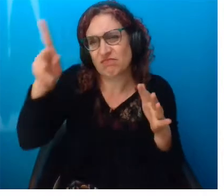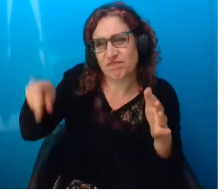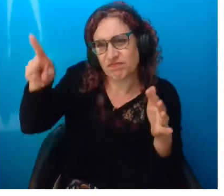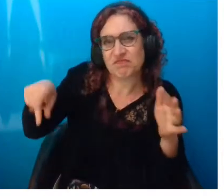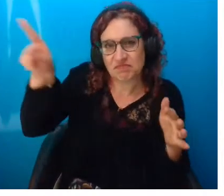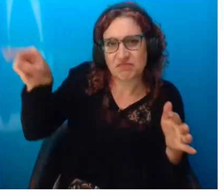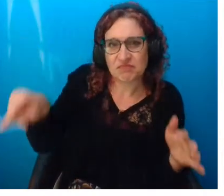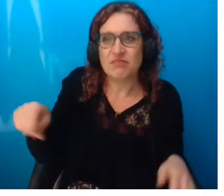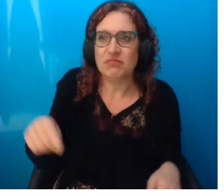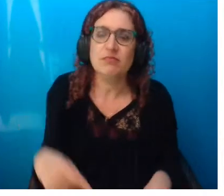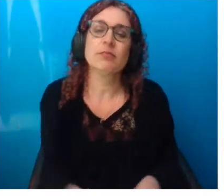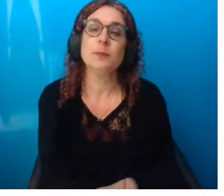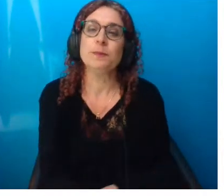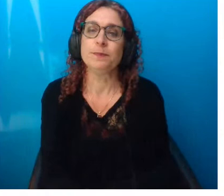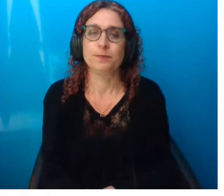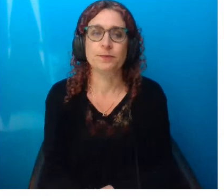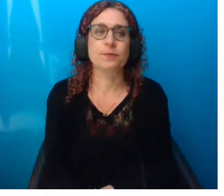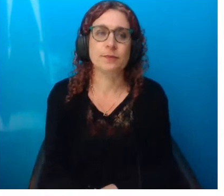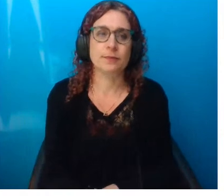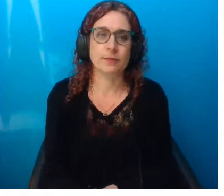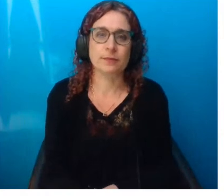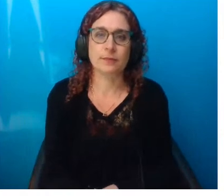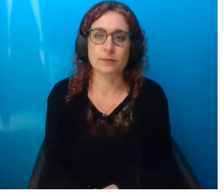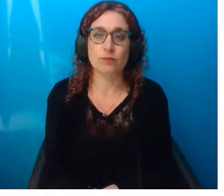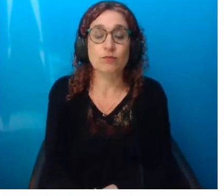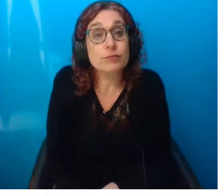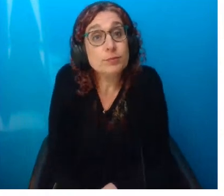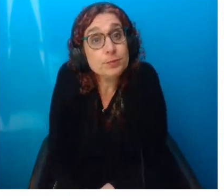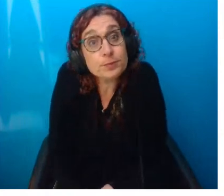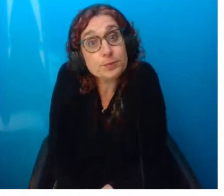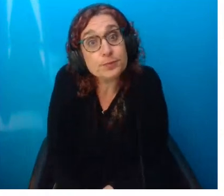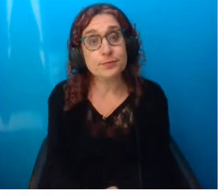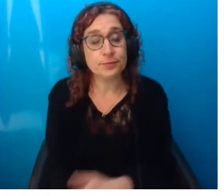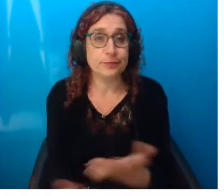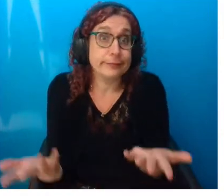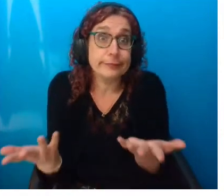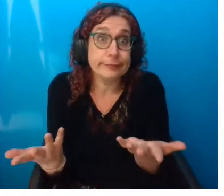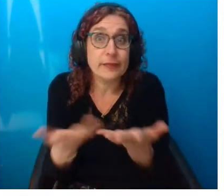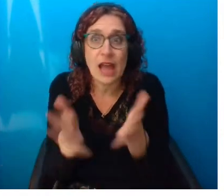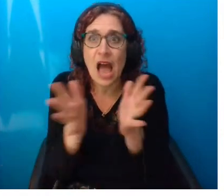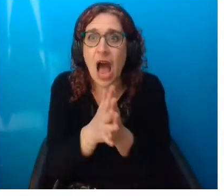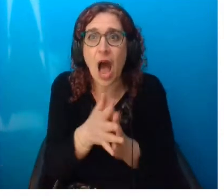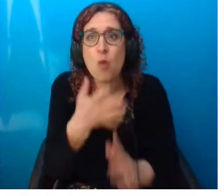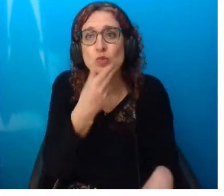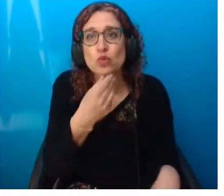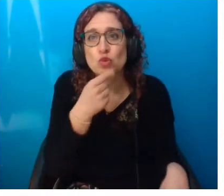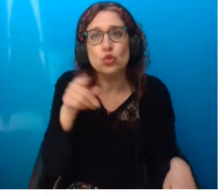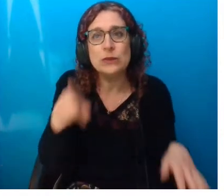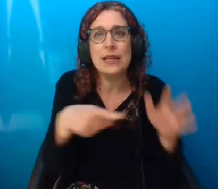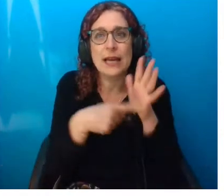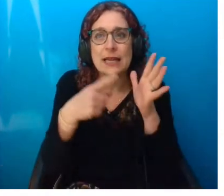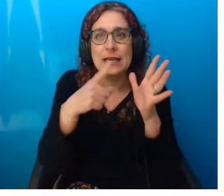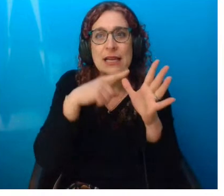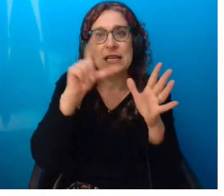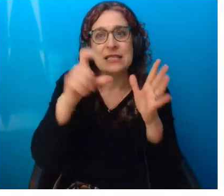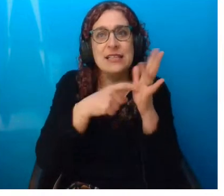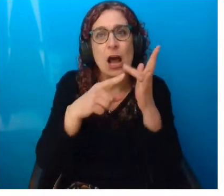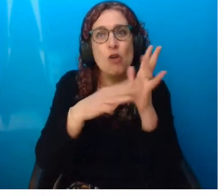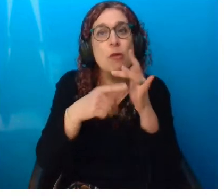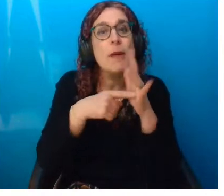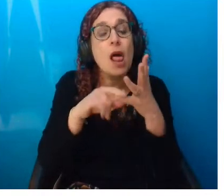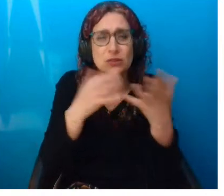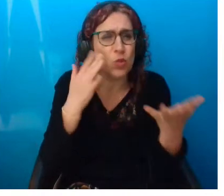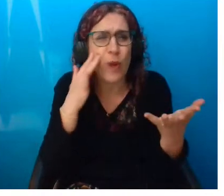slide. So how do I use tacrolimus? Well, I use it after the acute flare has